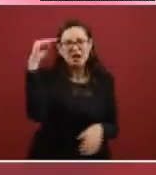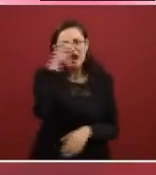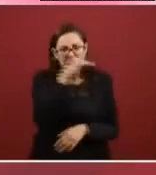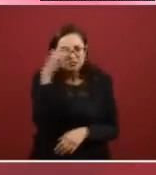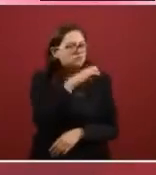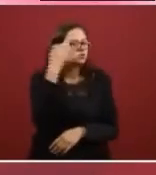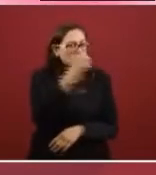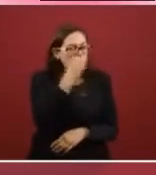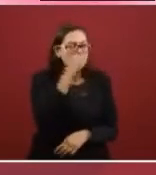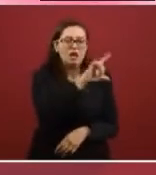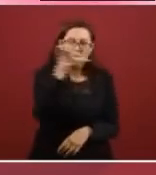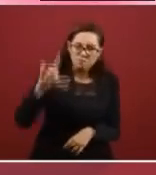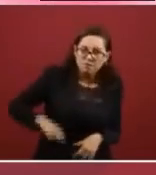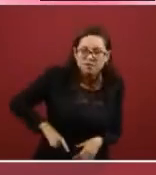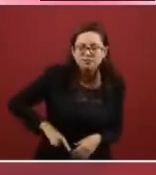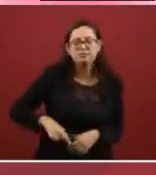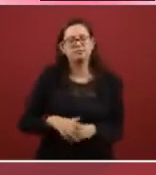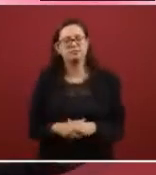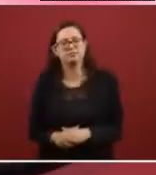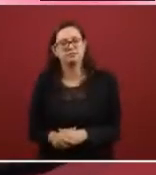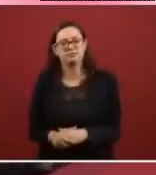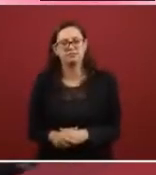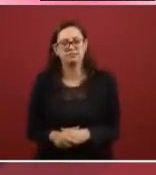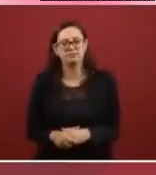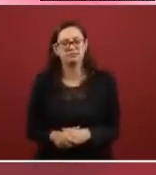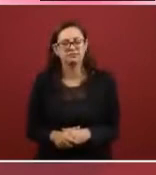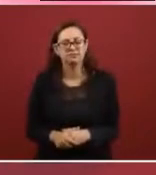free education and ¿cómo? Public education.